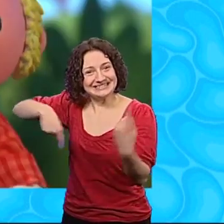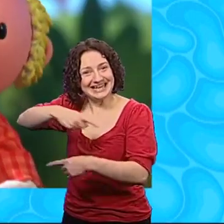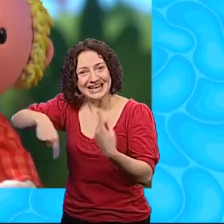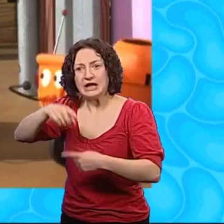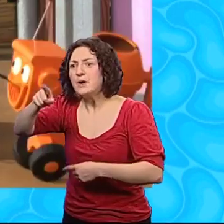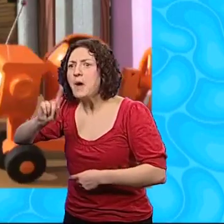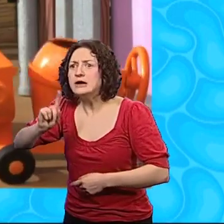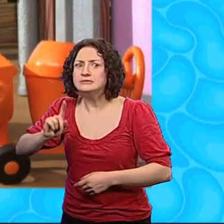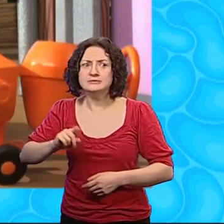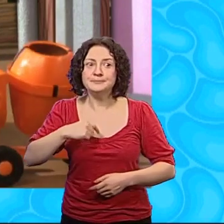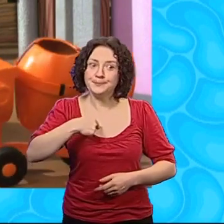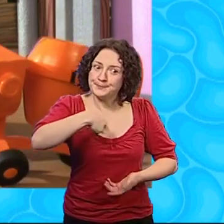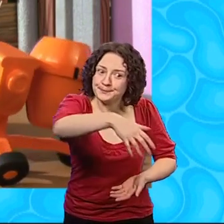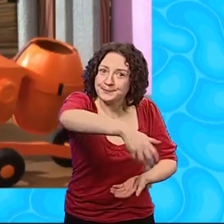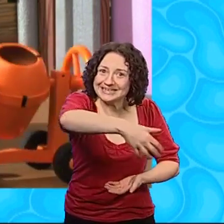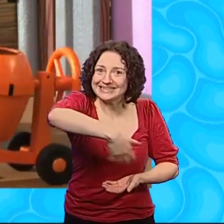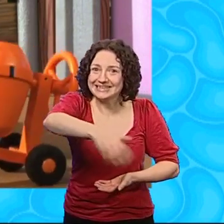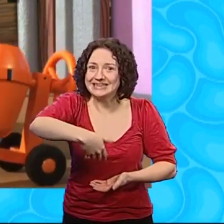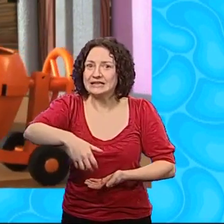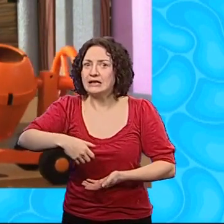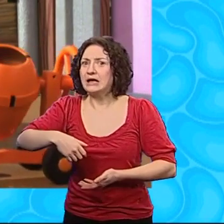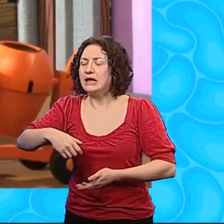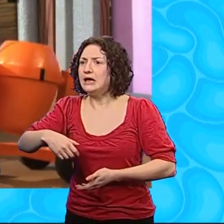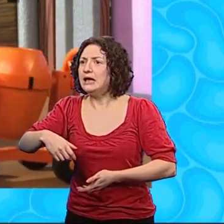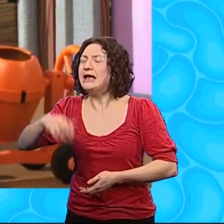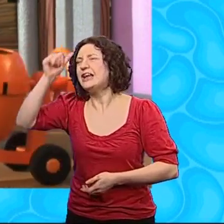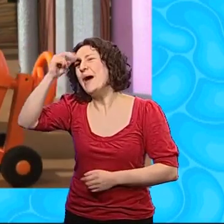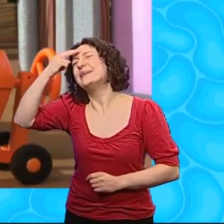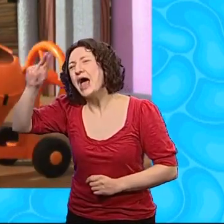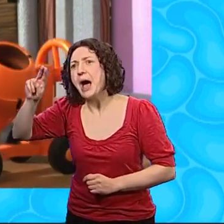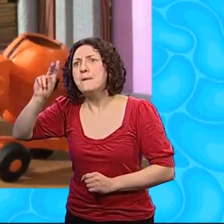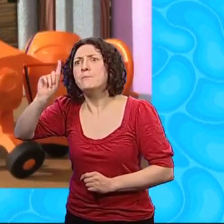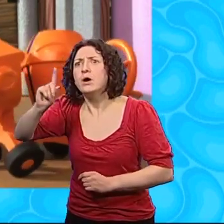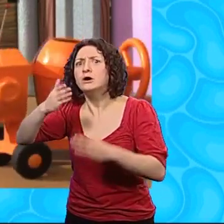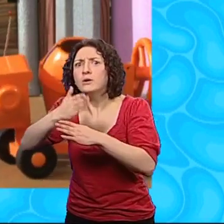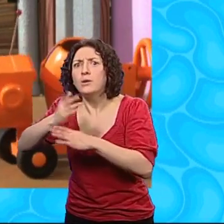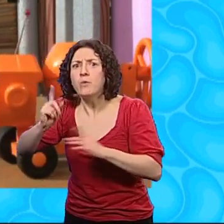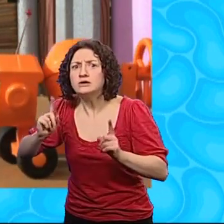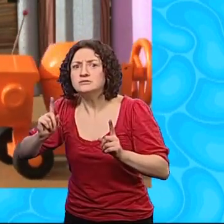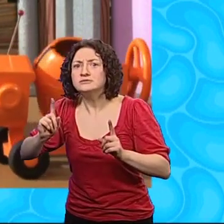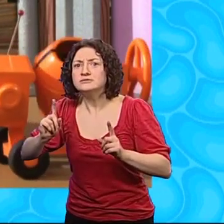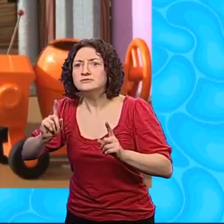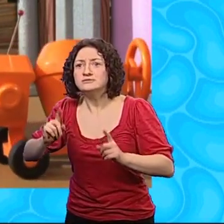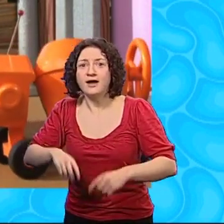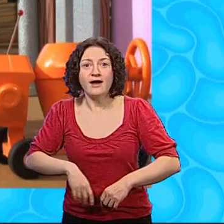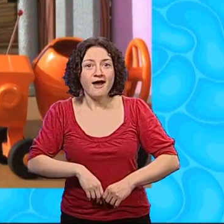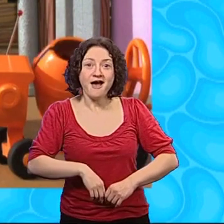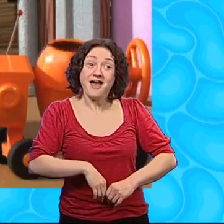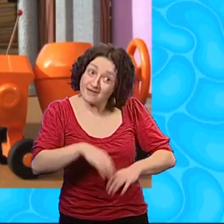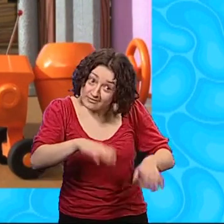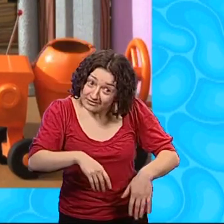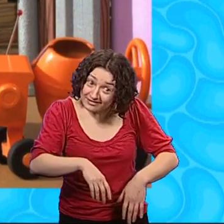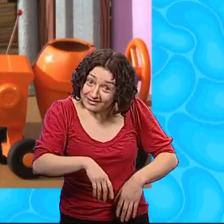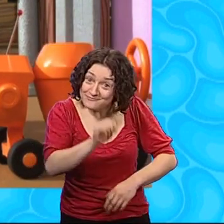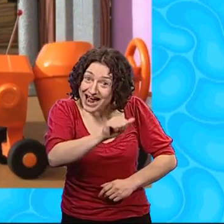We're pickers. Yes, that's what you're called. But what do you do? Oh, it's what they're called